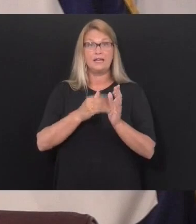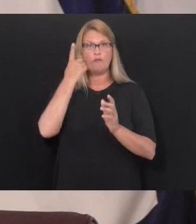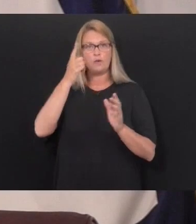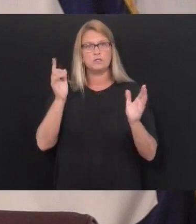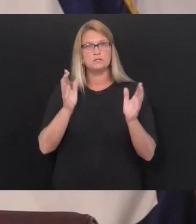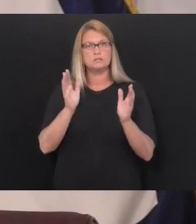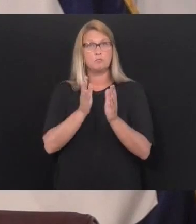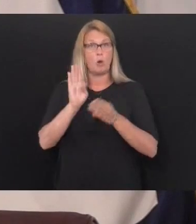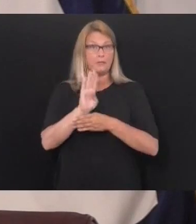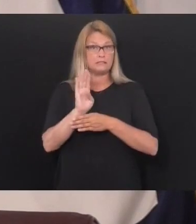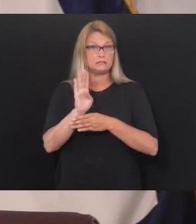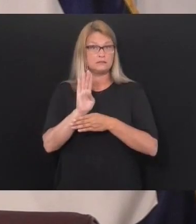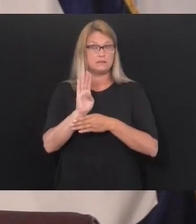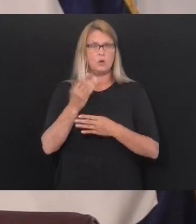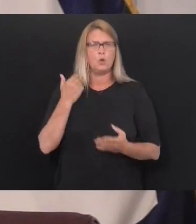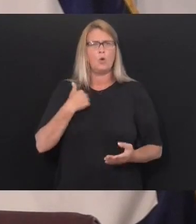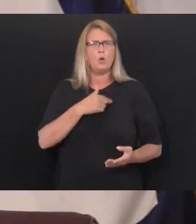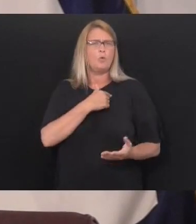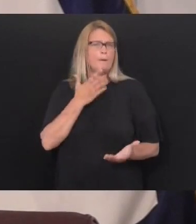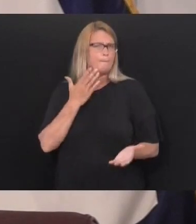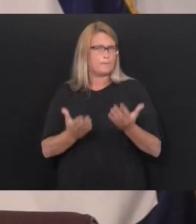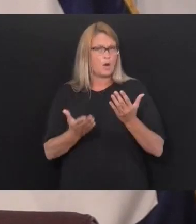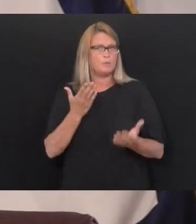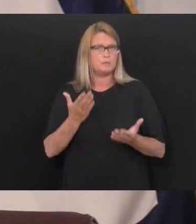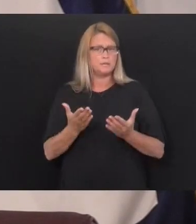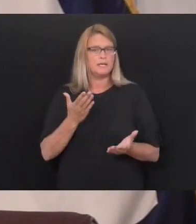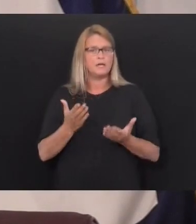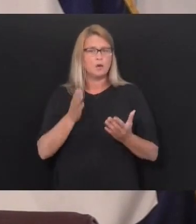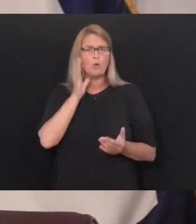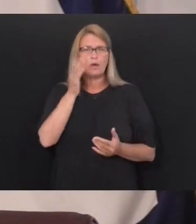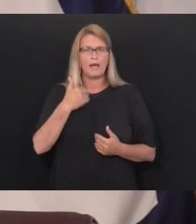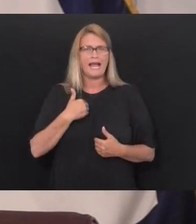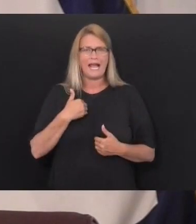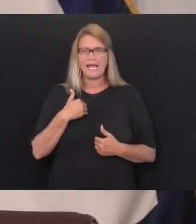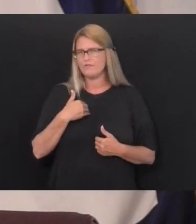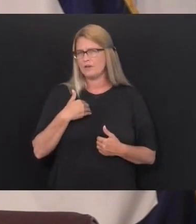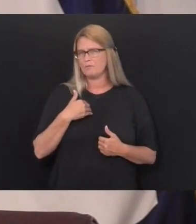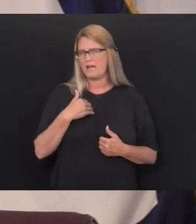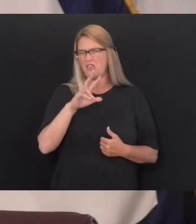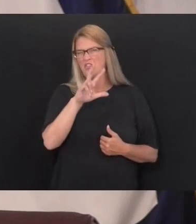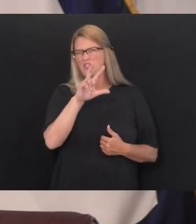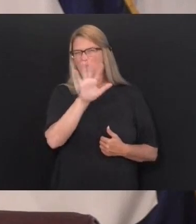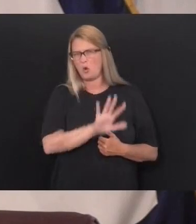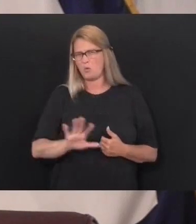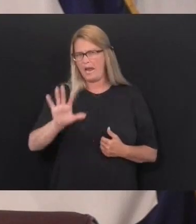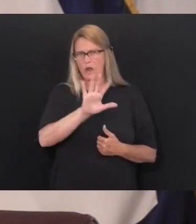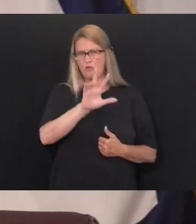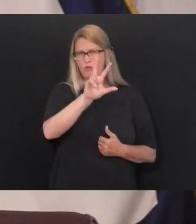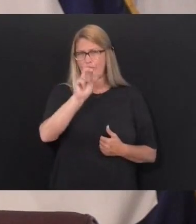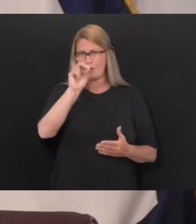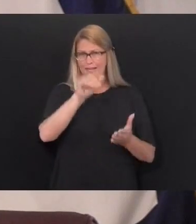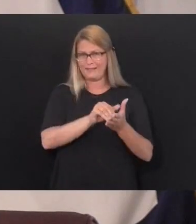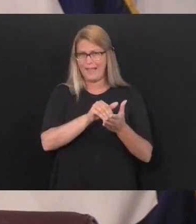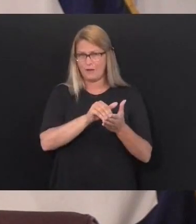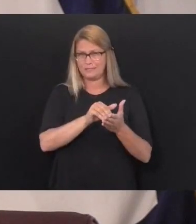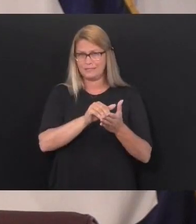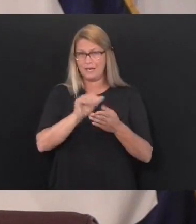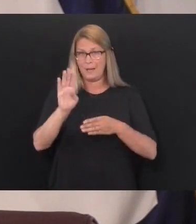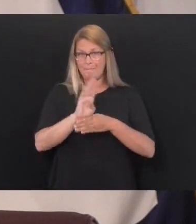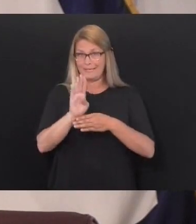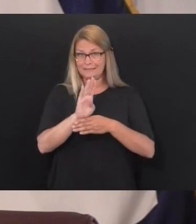at the games. Right now we have, if you can't be, you have to wear a